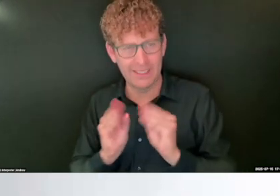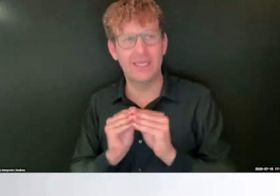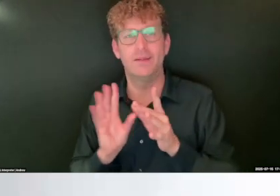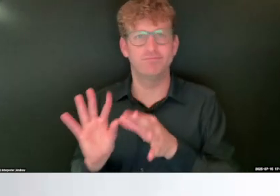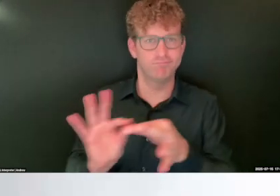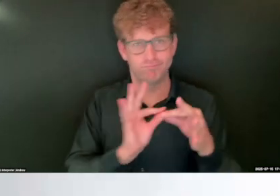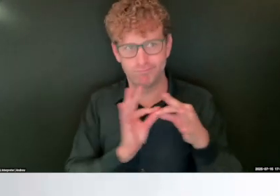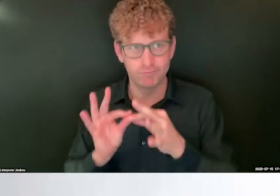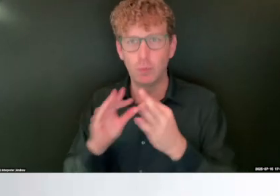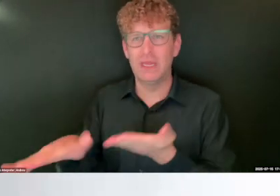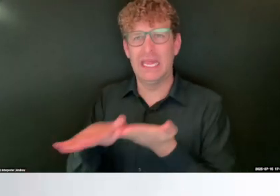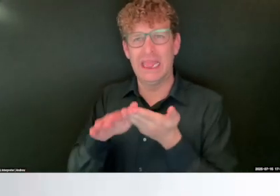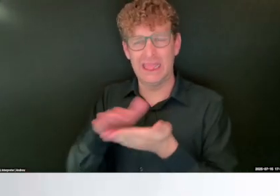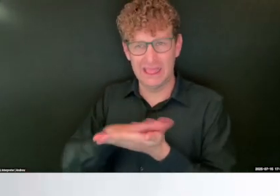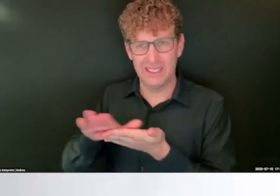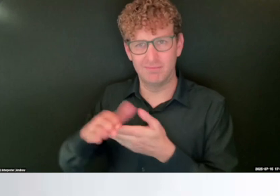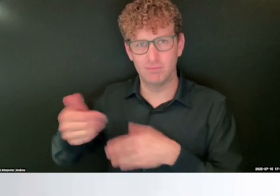Transportation Incentives Funding Plan.